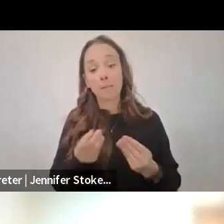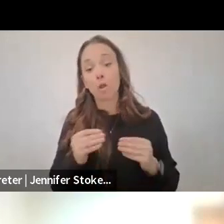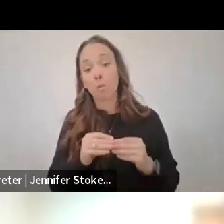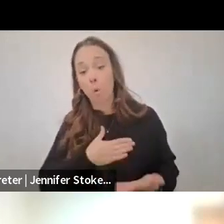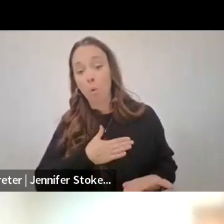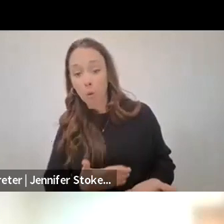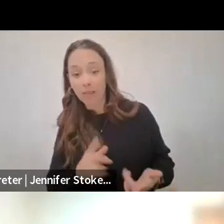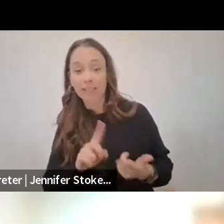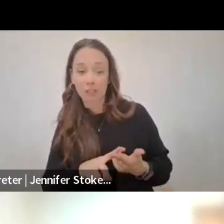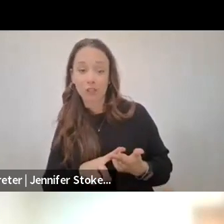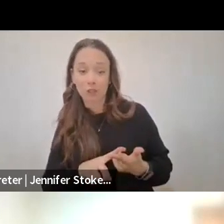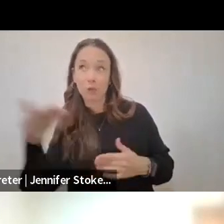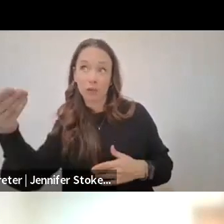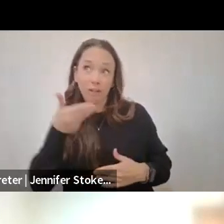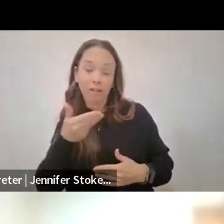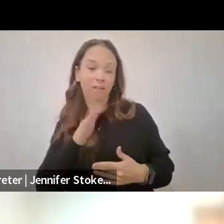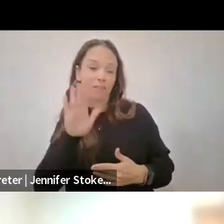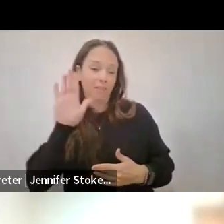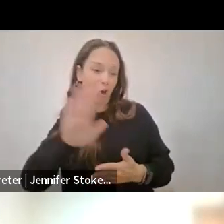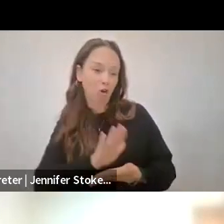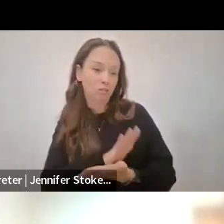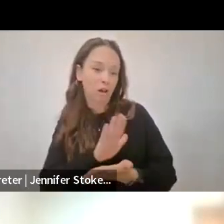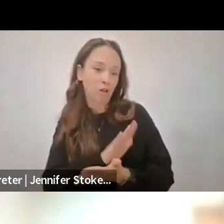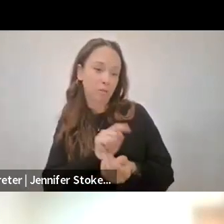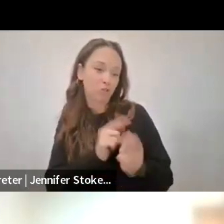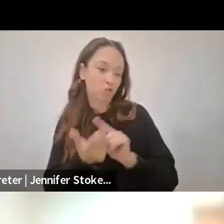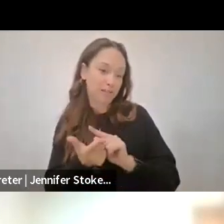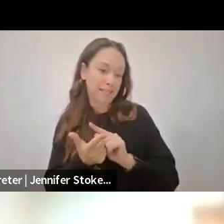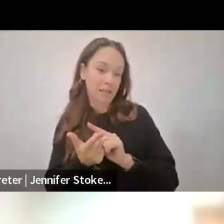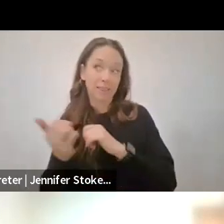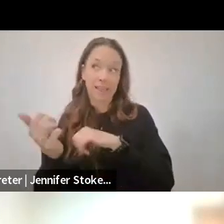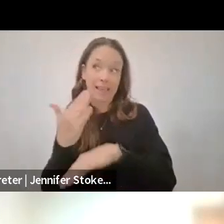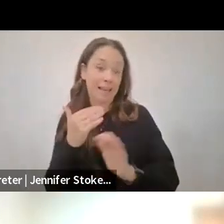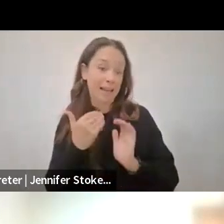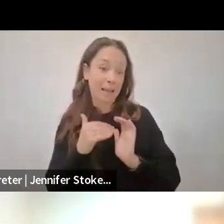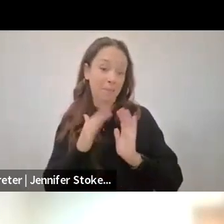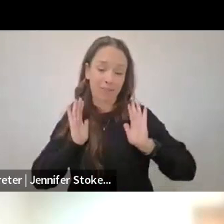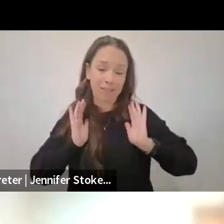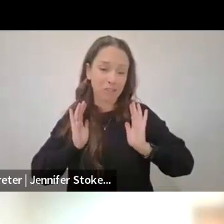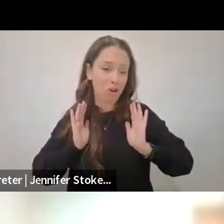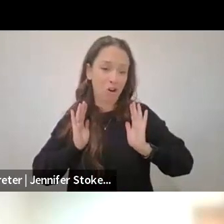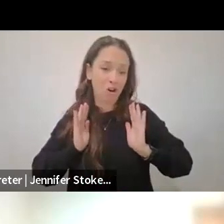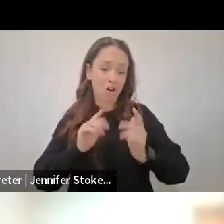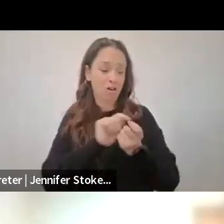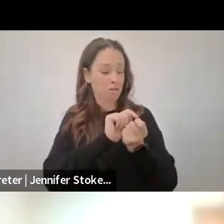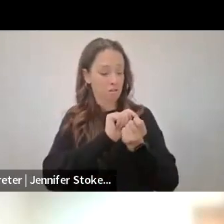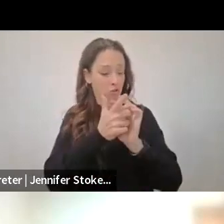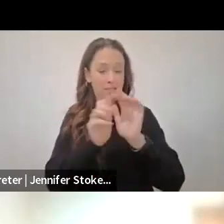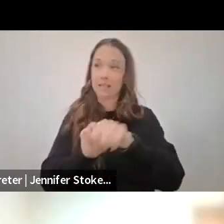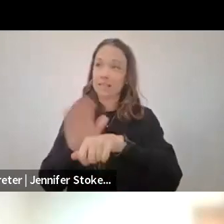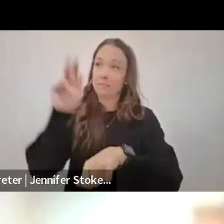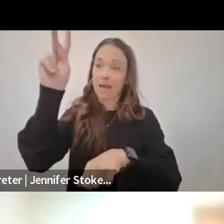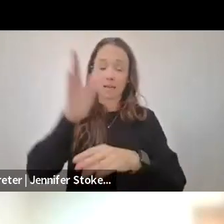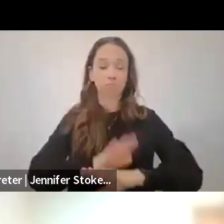documents translated when they know that they can just simply send an email to us with the document attached, and we have it back to